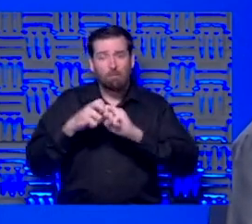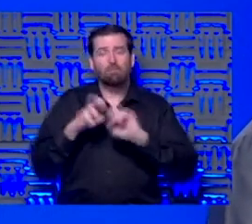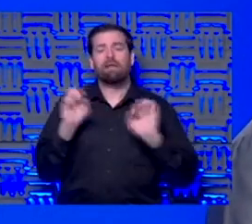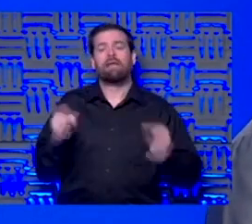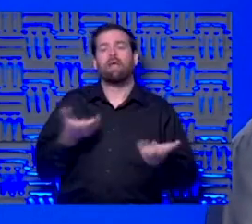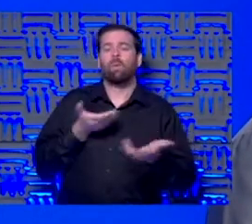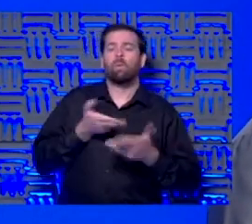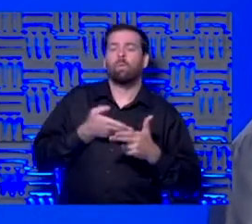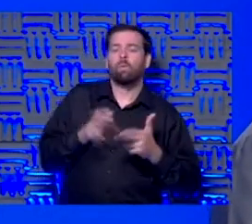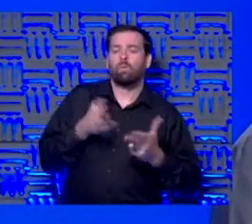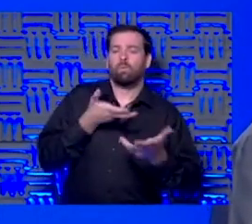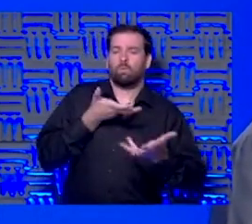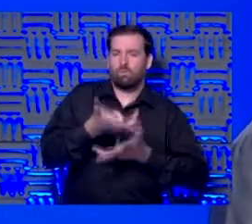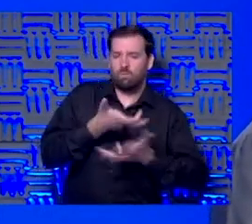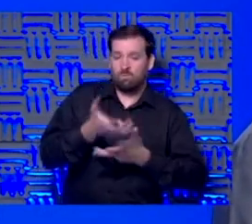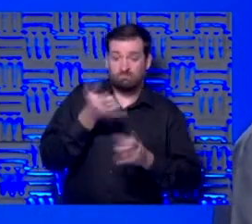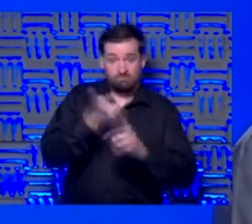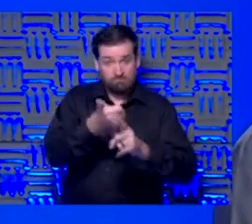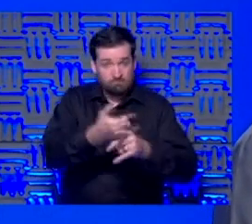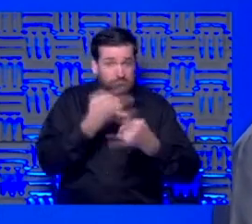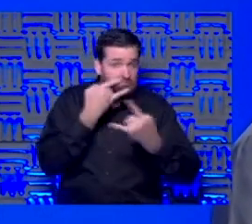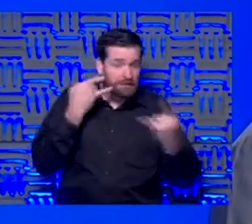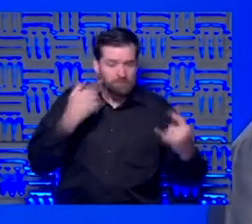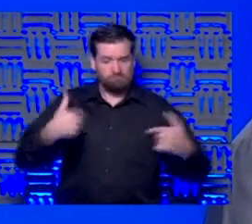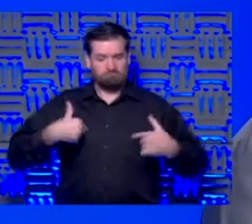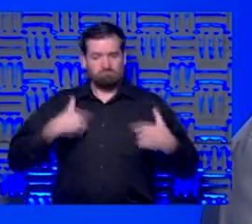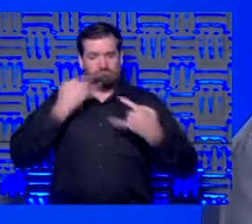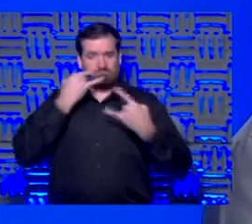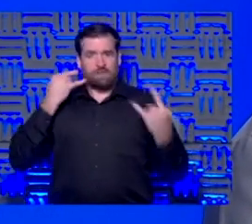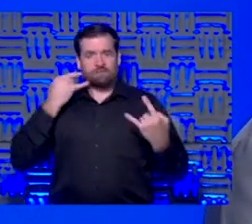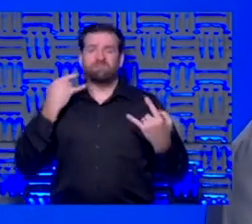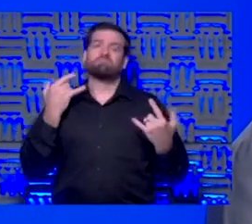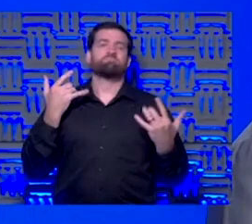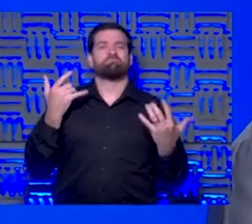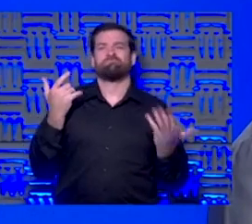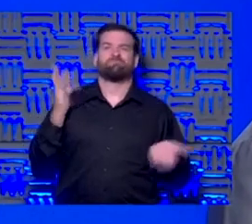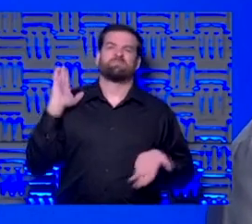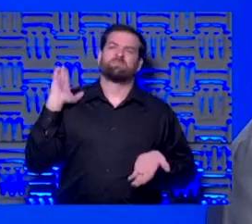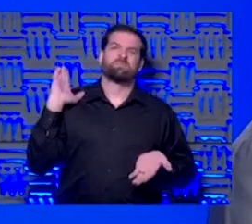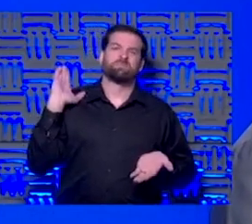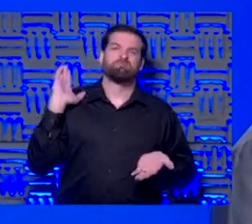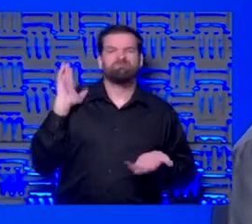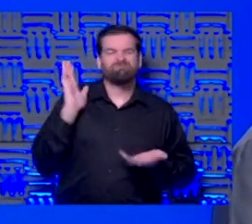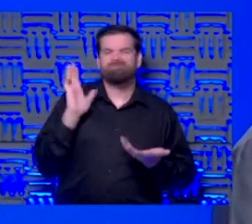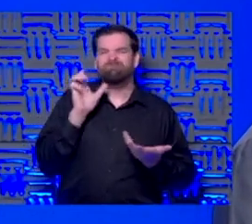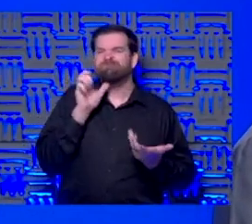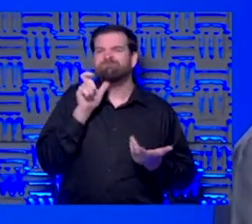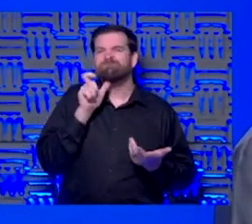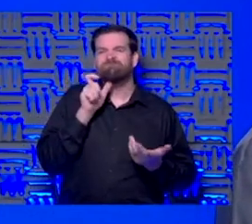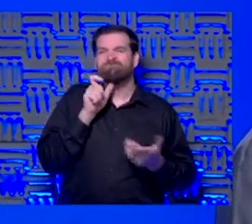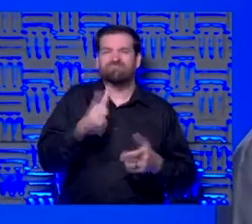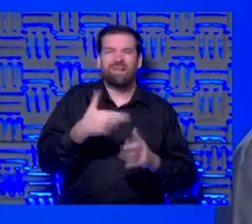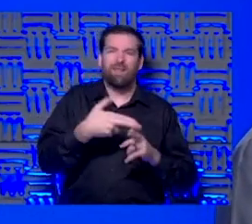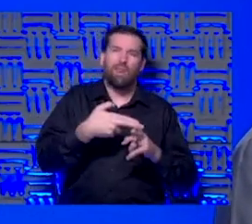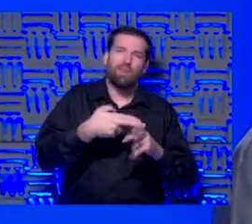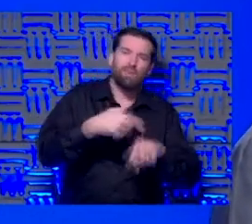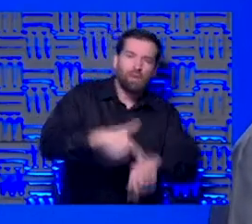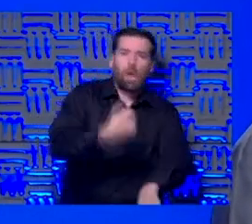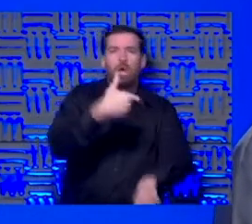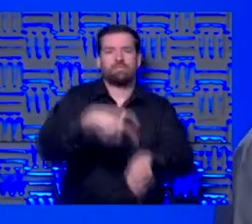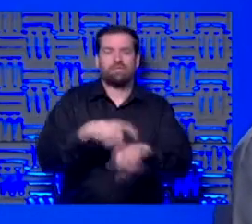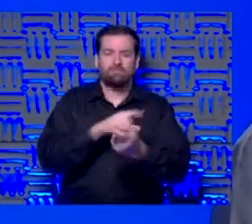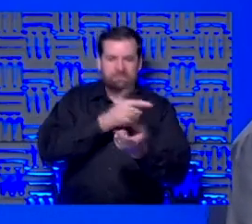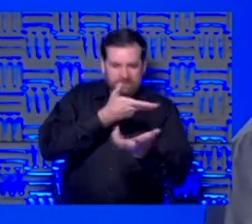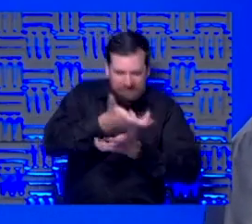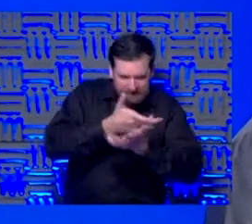small interaction. If they can have a mask on, you can have a mask on. You probably aren't going to be that long in prolonged close contact with them.